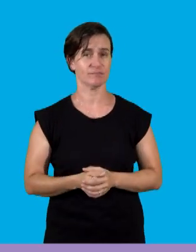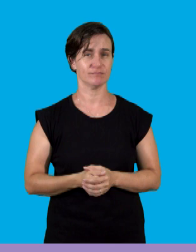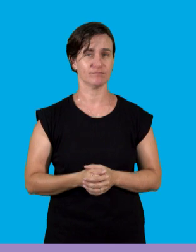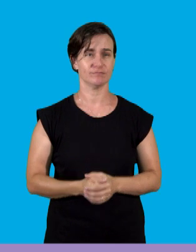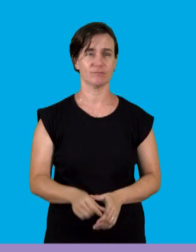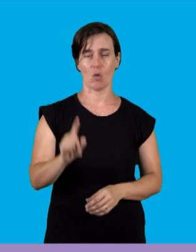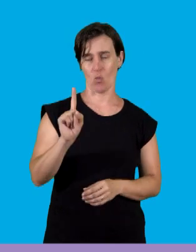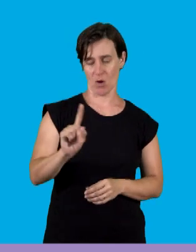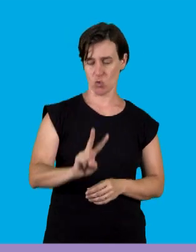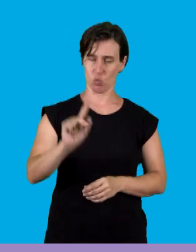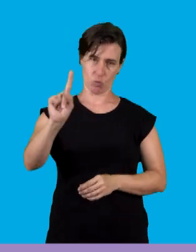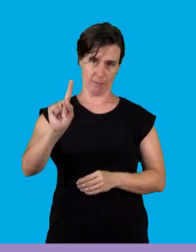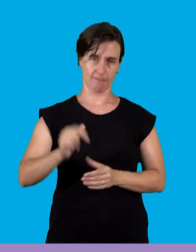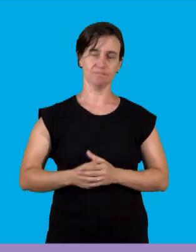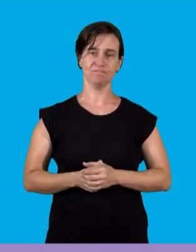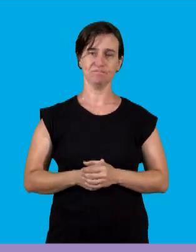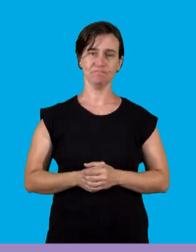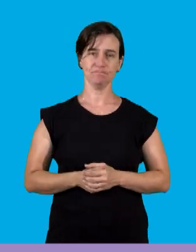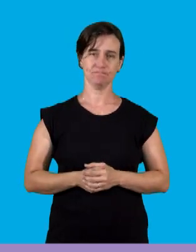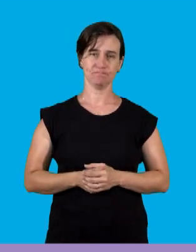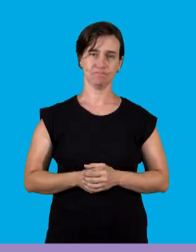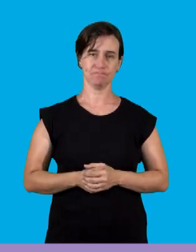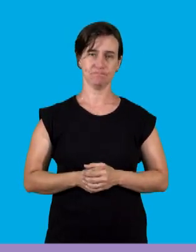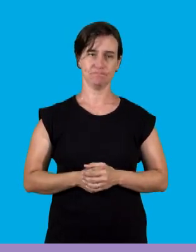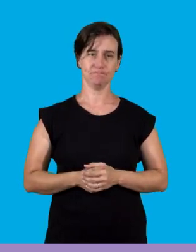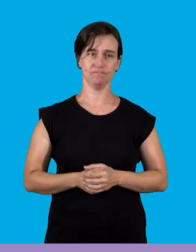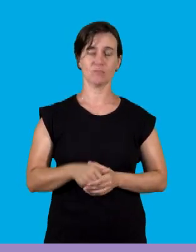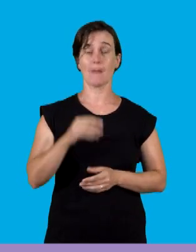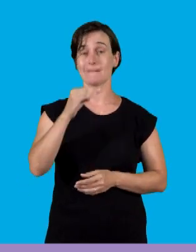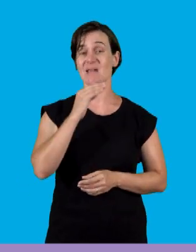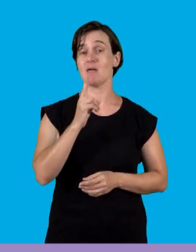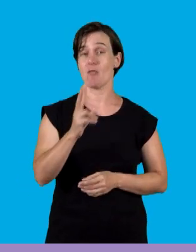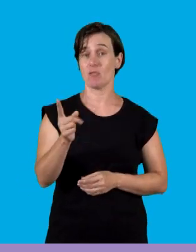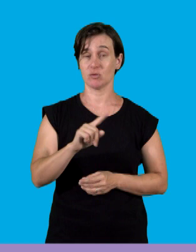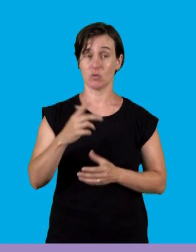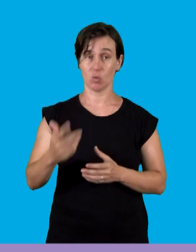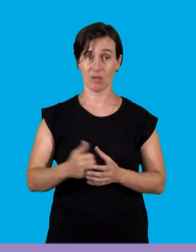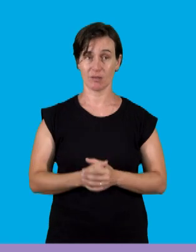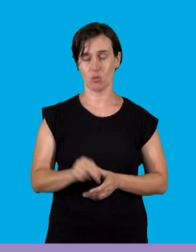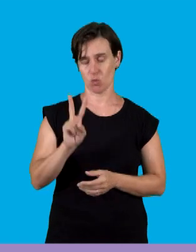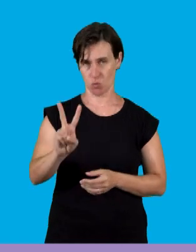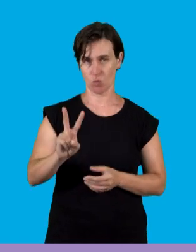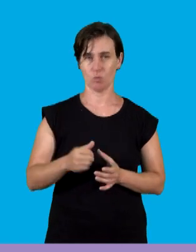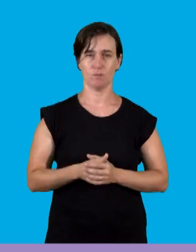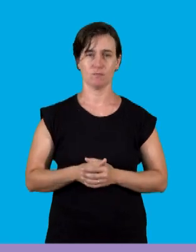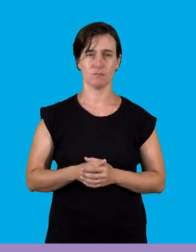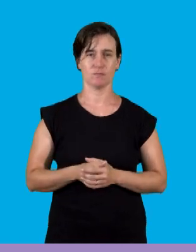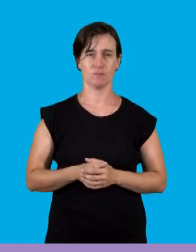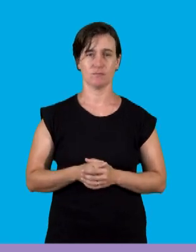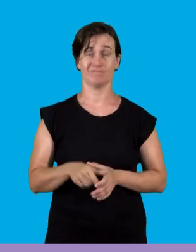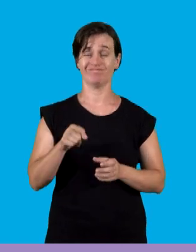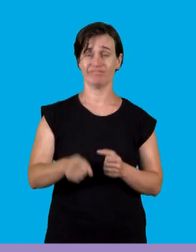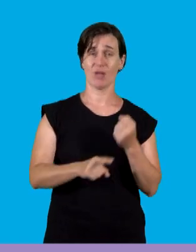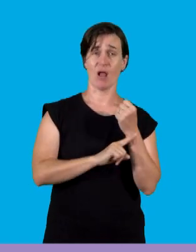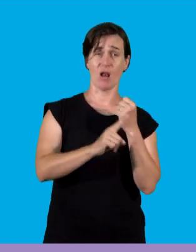an exponent of 1. And then that, of course, we know will be equals to a 2.